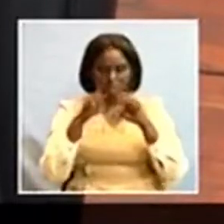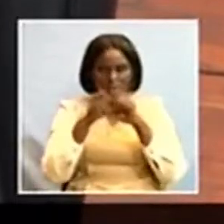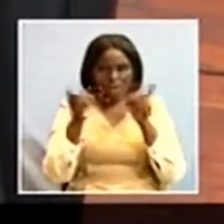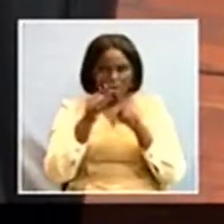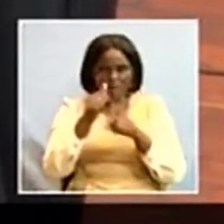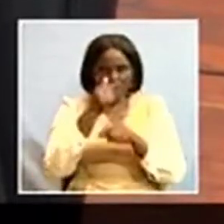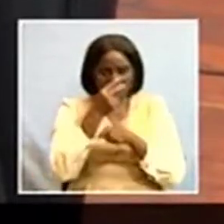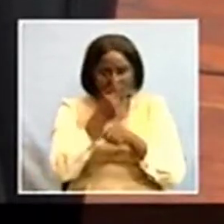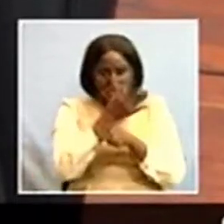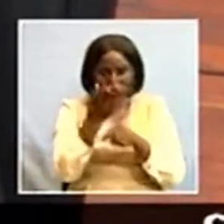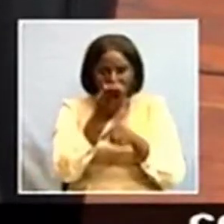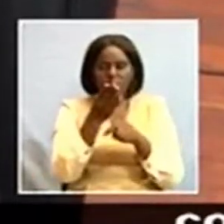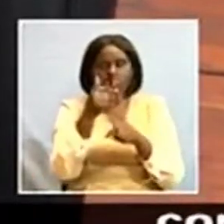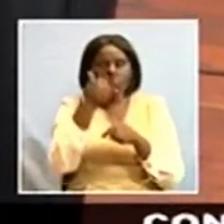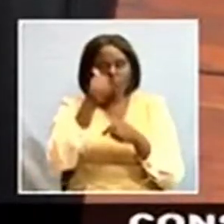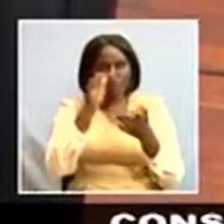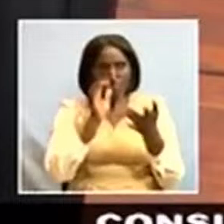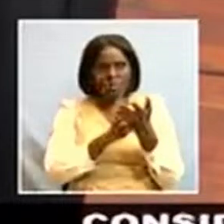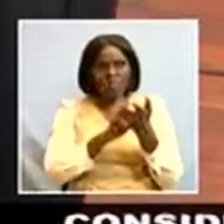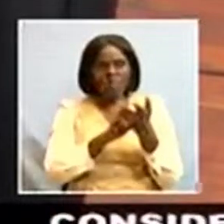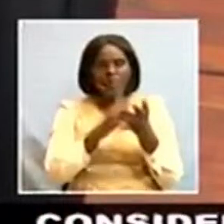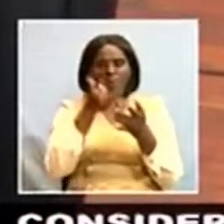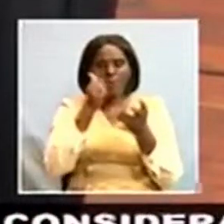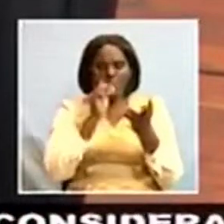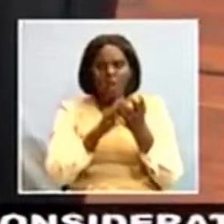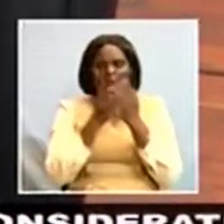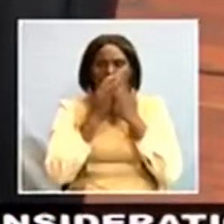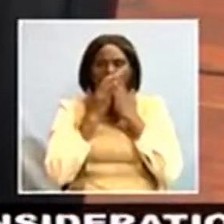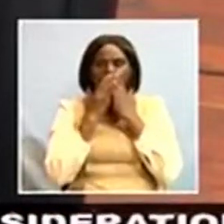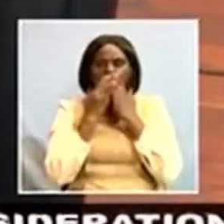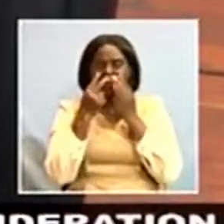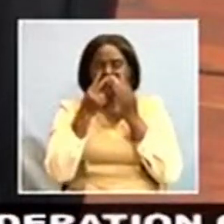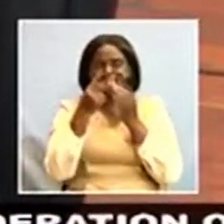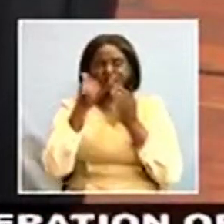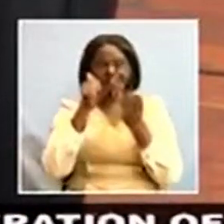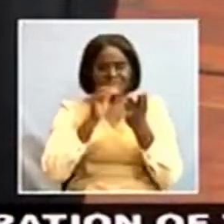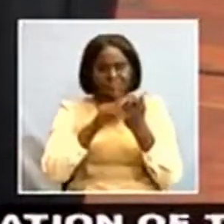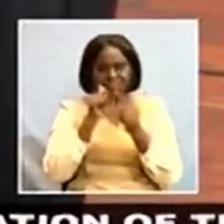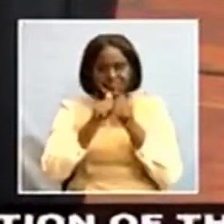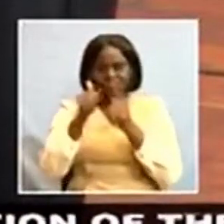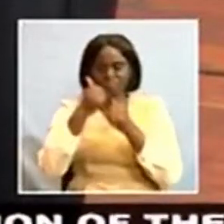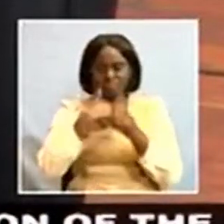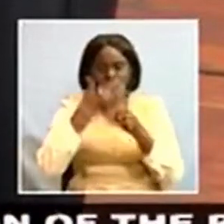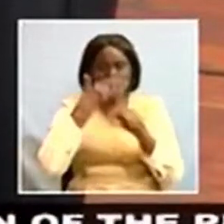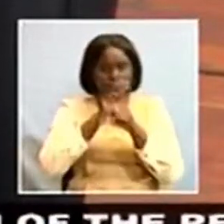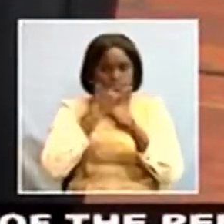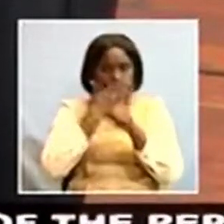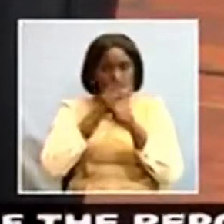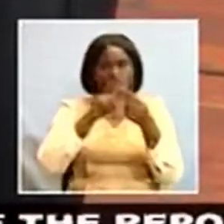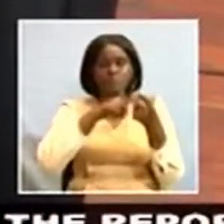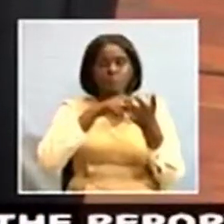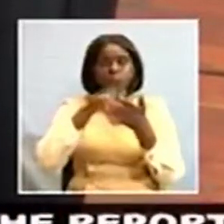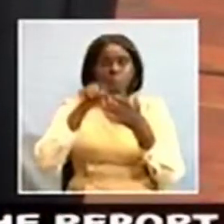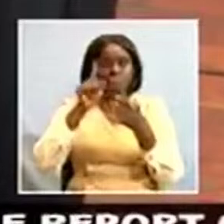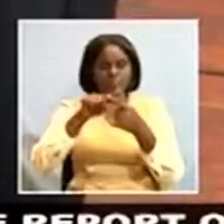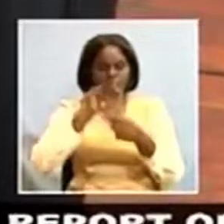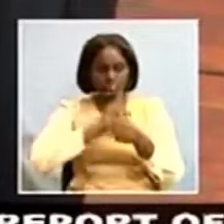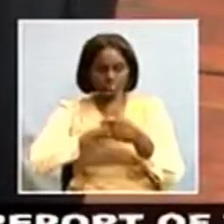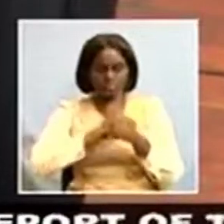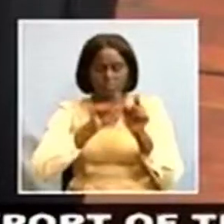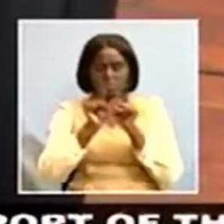at the 10,000 which they have pledged to be paying to NAPSA as well